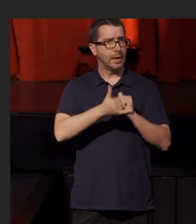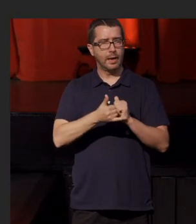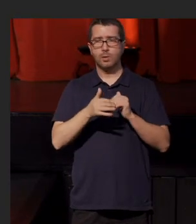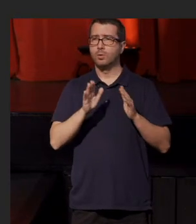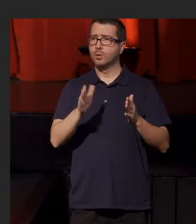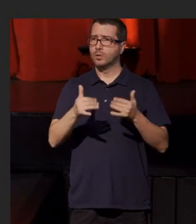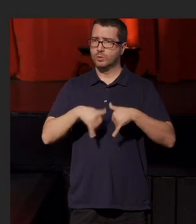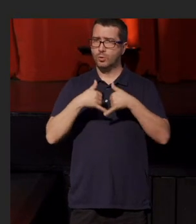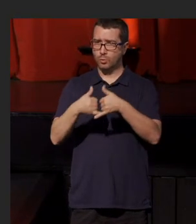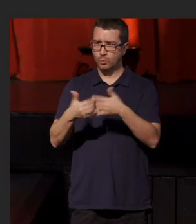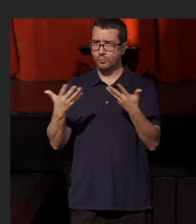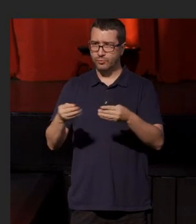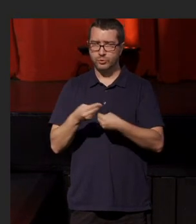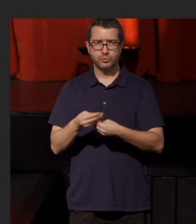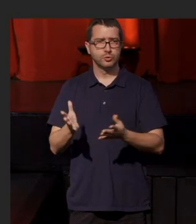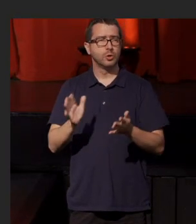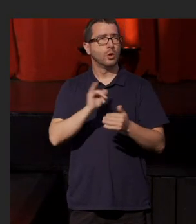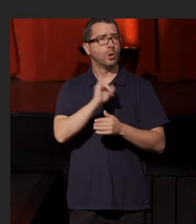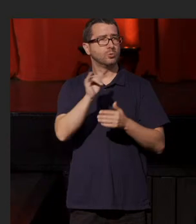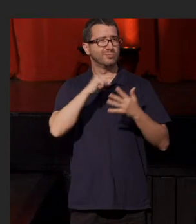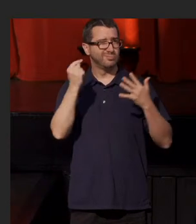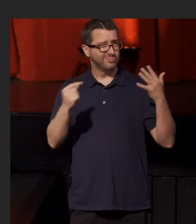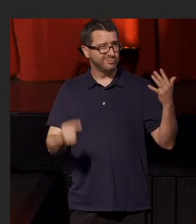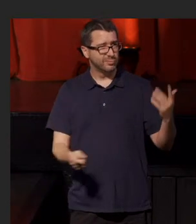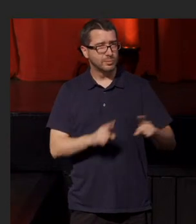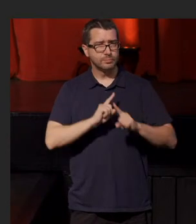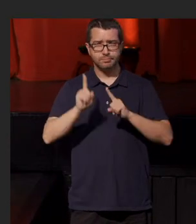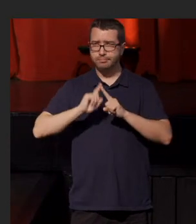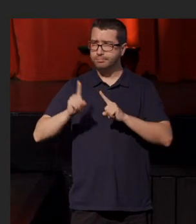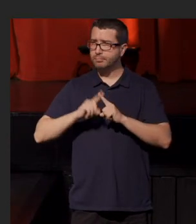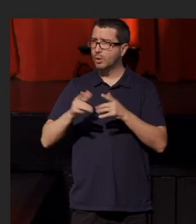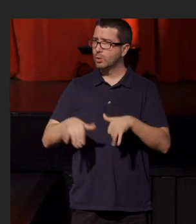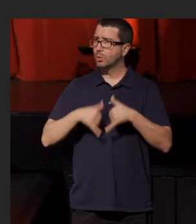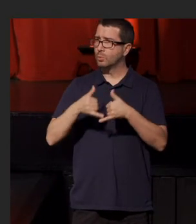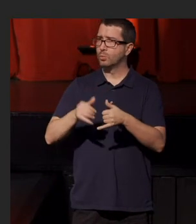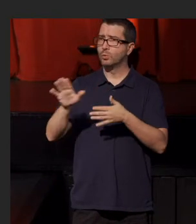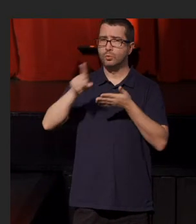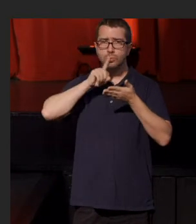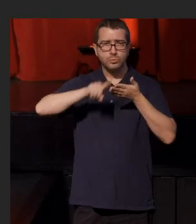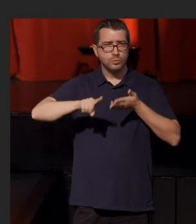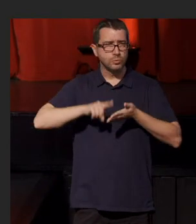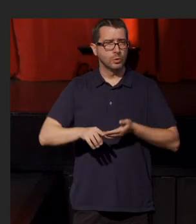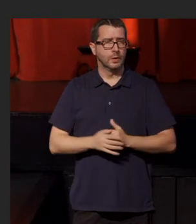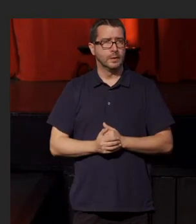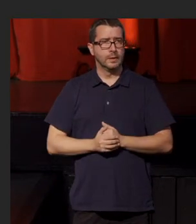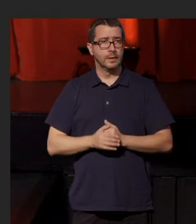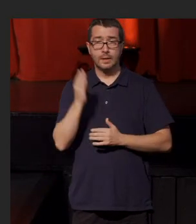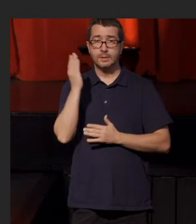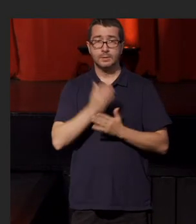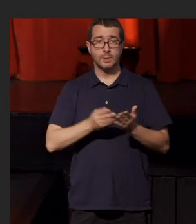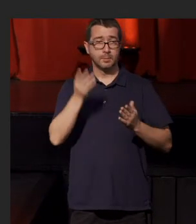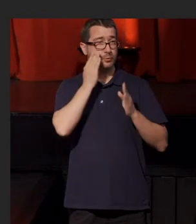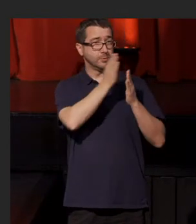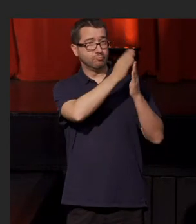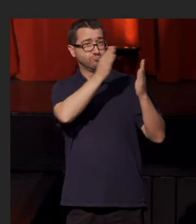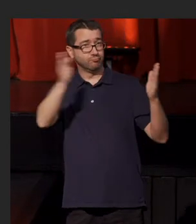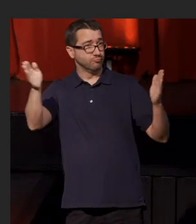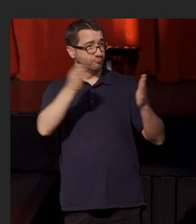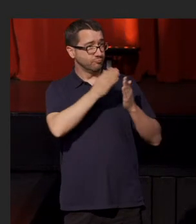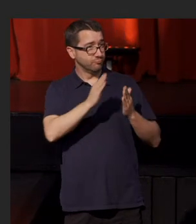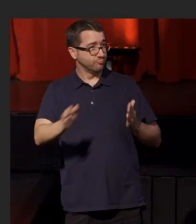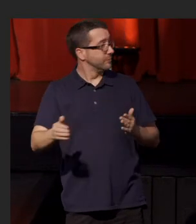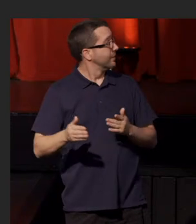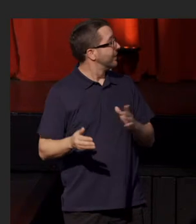Award, the winner of numerous other awards for her work and research, some of which you can see on the bookcase behind her. Kathleen Hall-Jamieson's